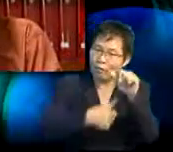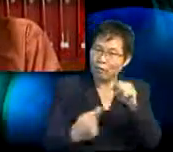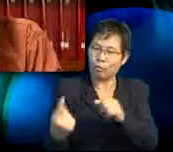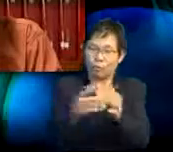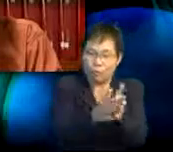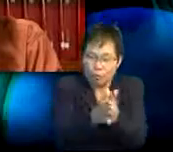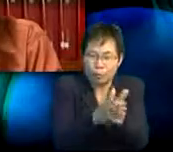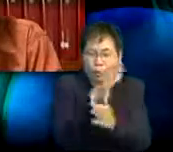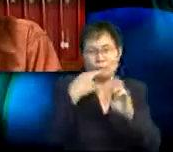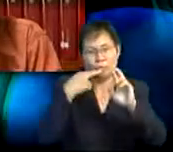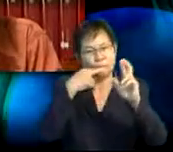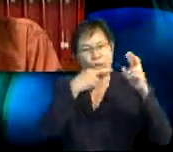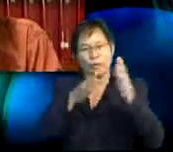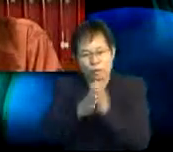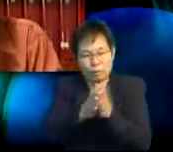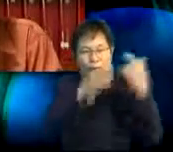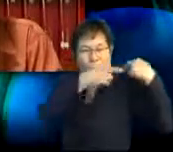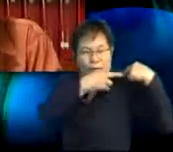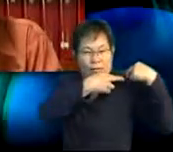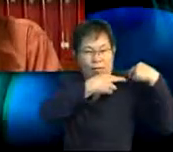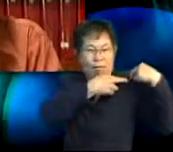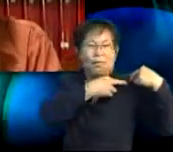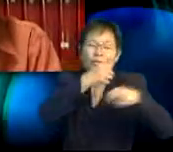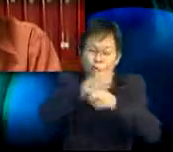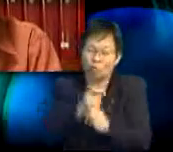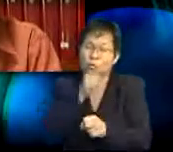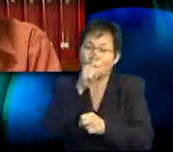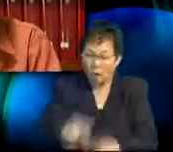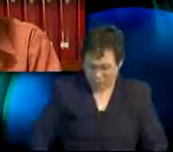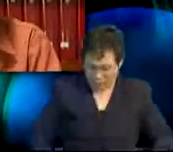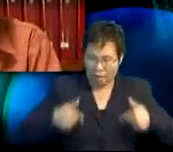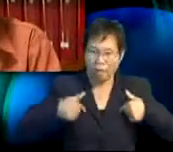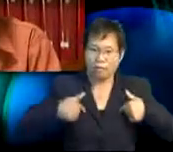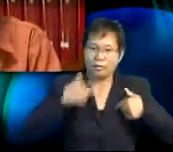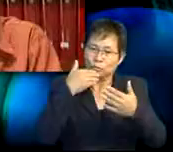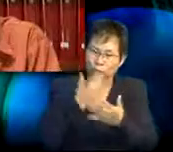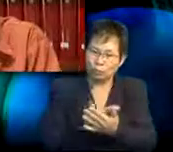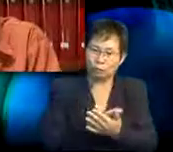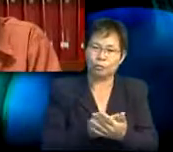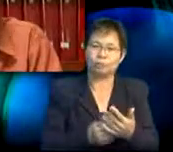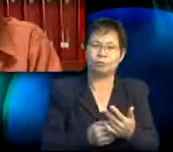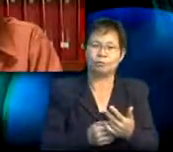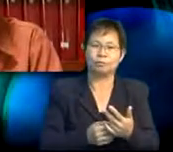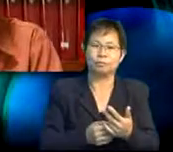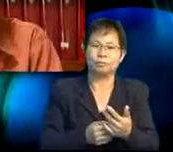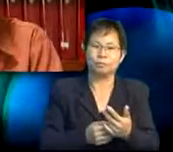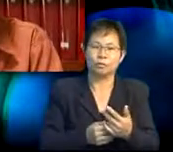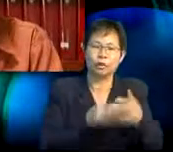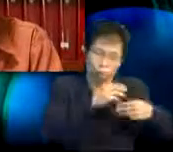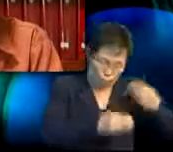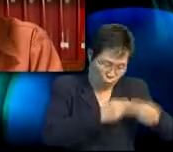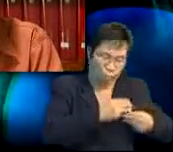and responsible and make sure that life is good for them. Moral value number